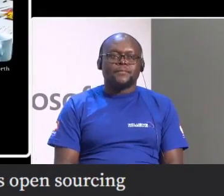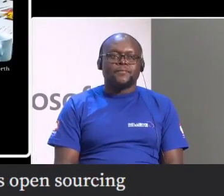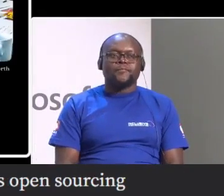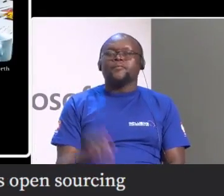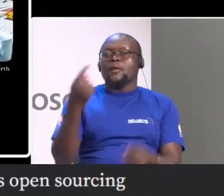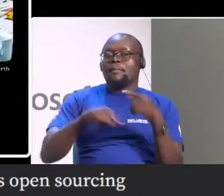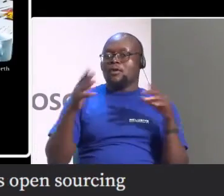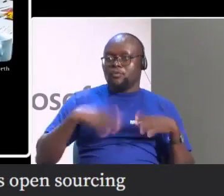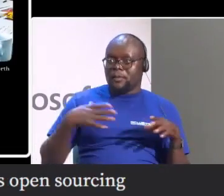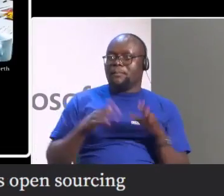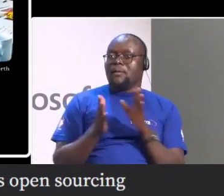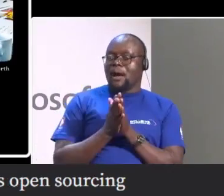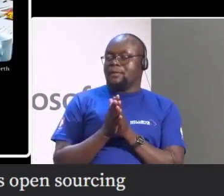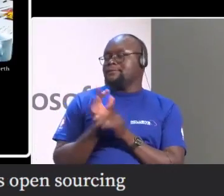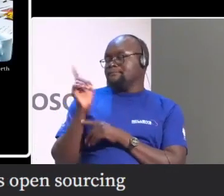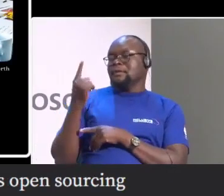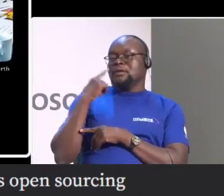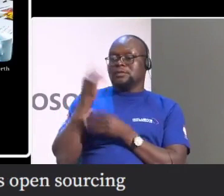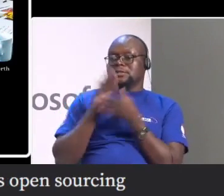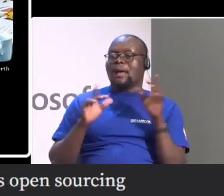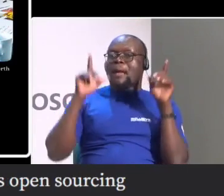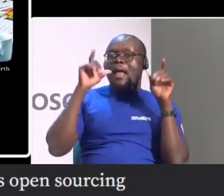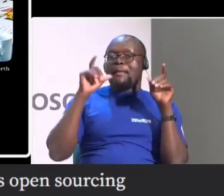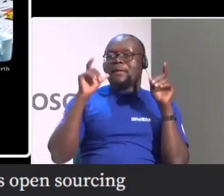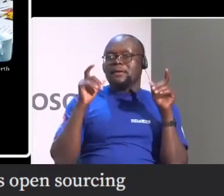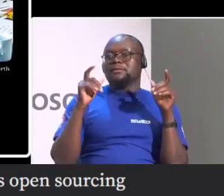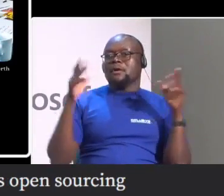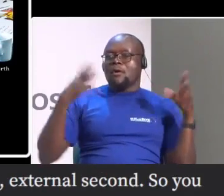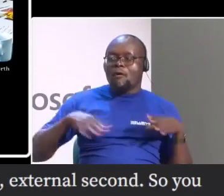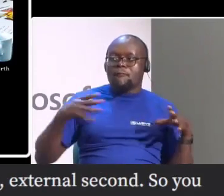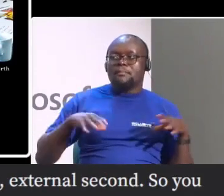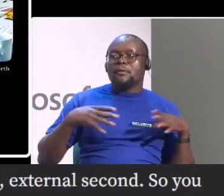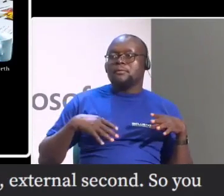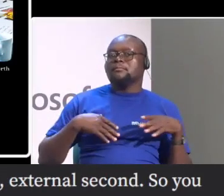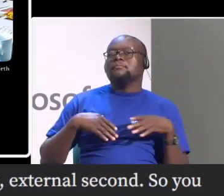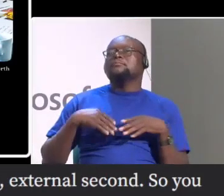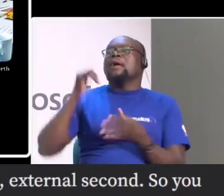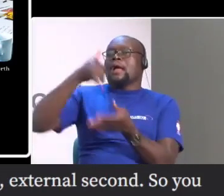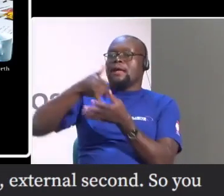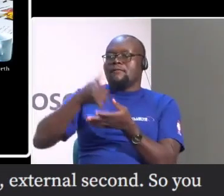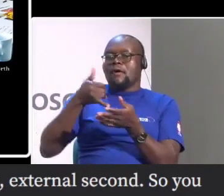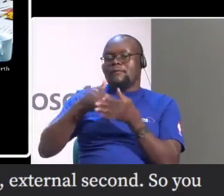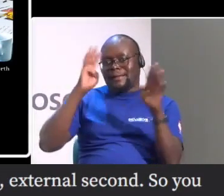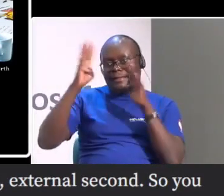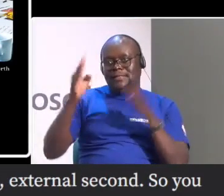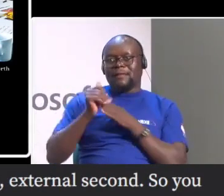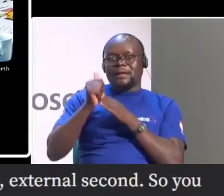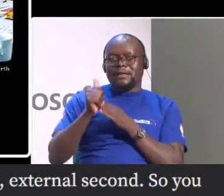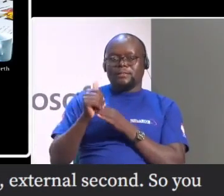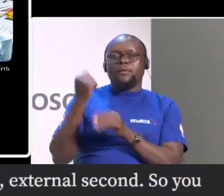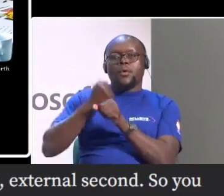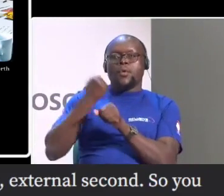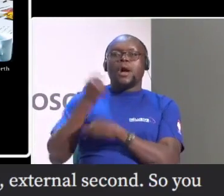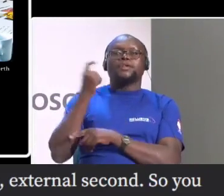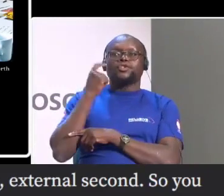It's about people, and on screen are some images of people taking part in our creative leadership